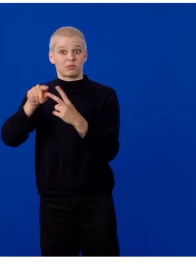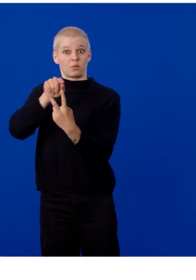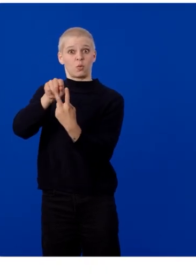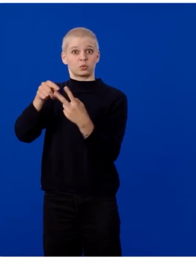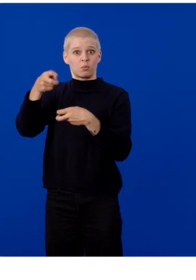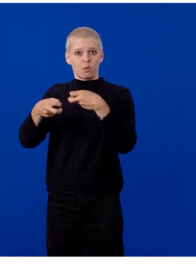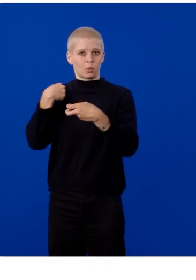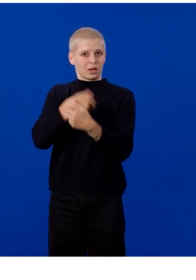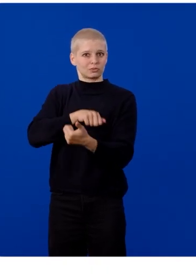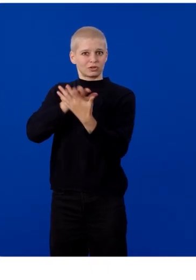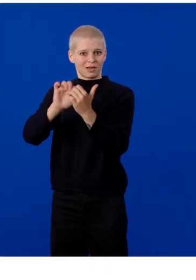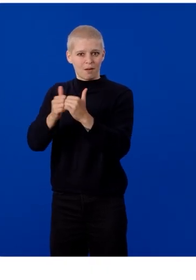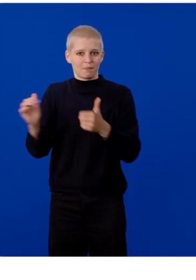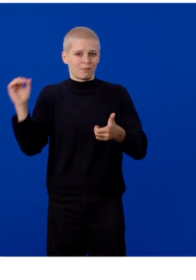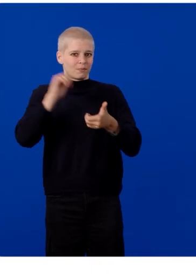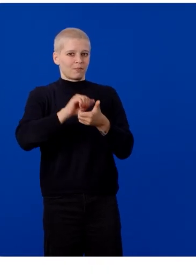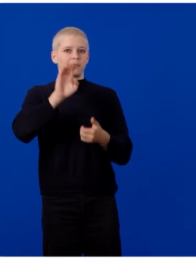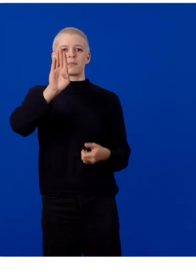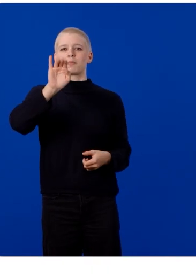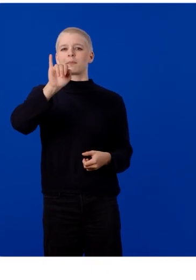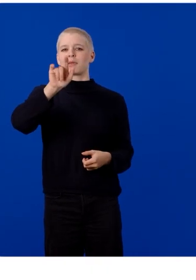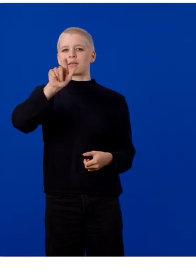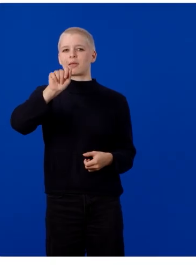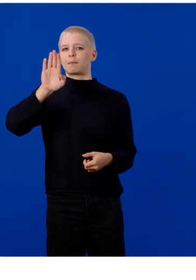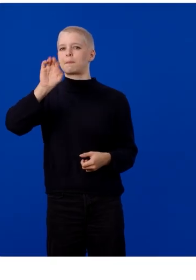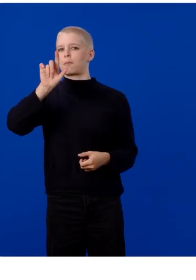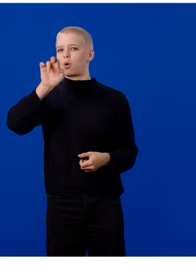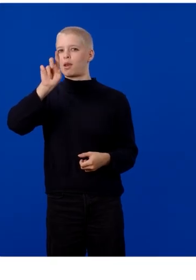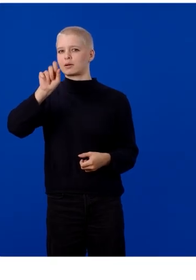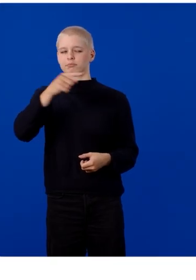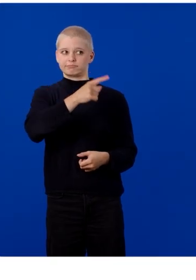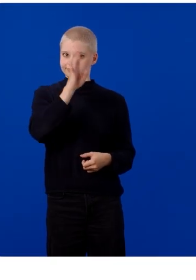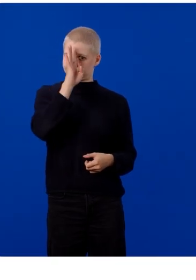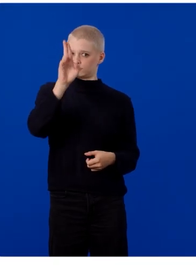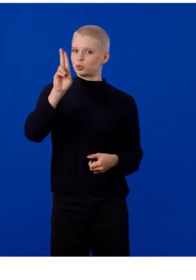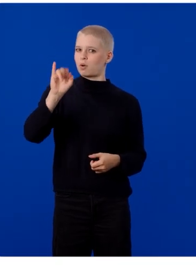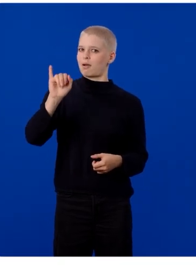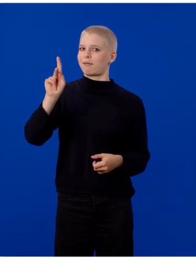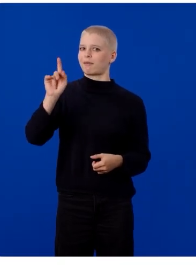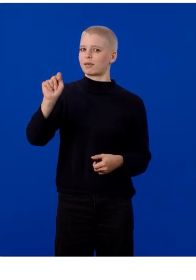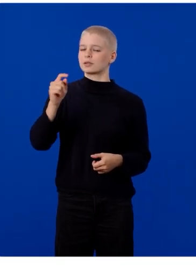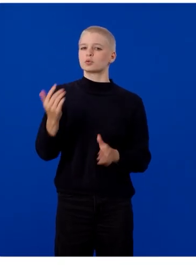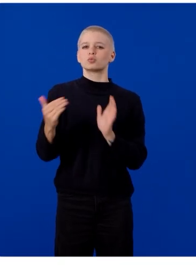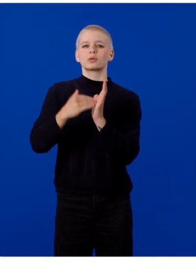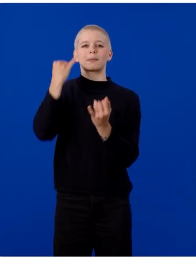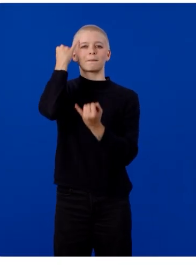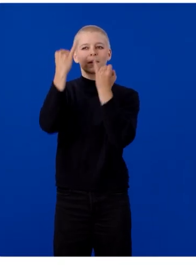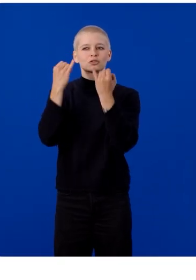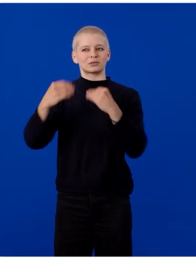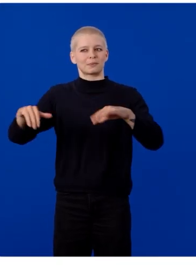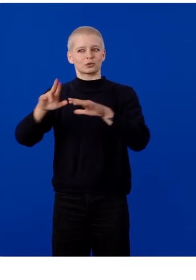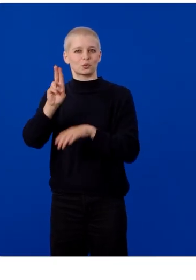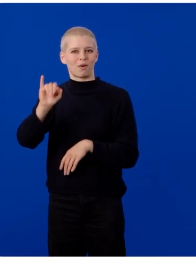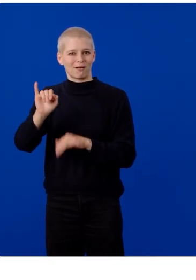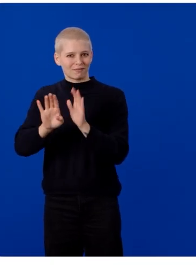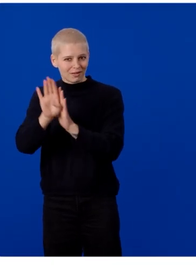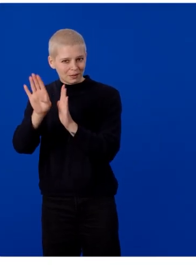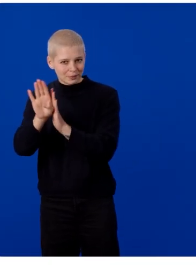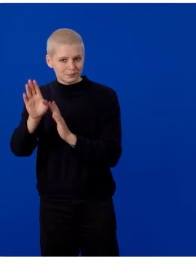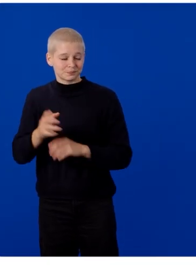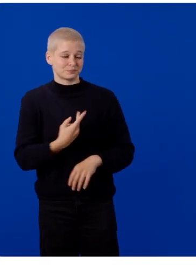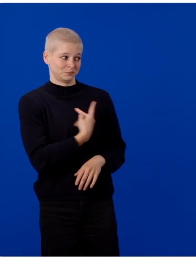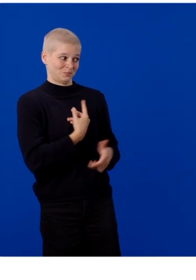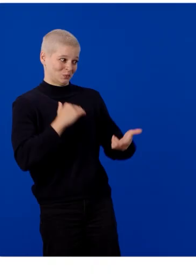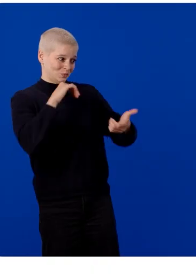of these by partnering with Bila Bolenda, creator of UIKit, to reimagine spatial UI development.